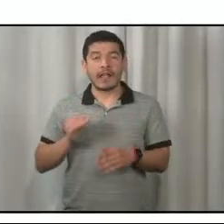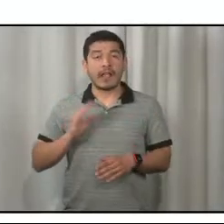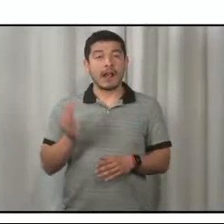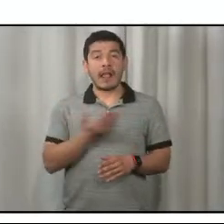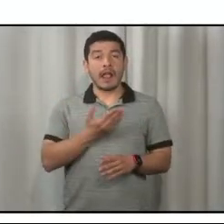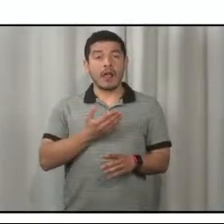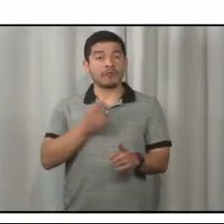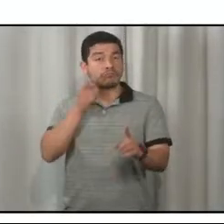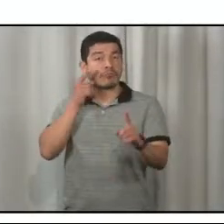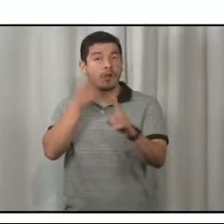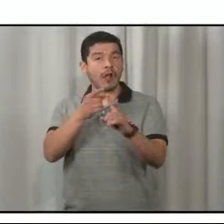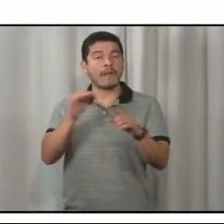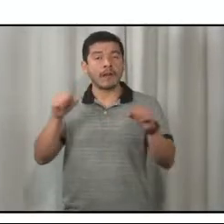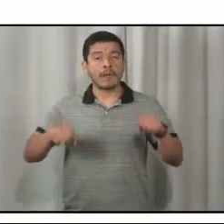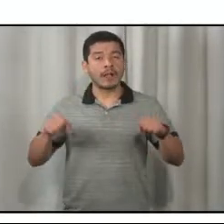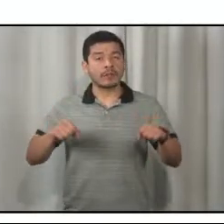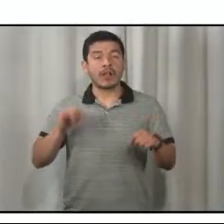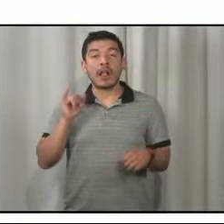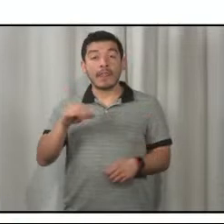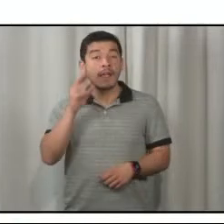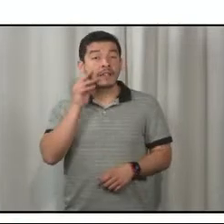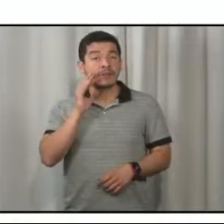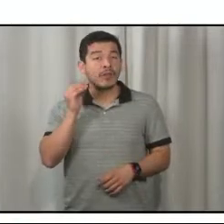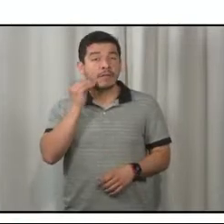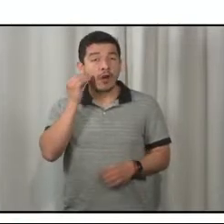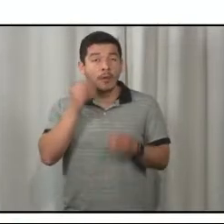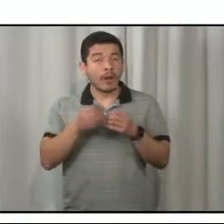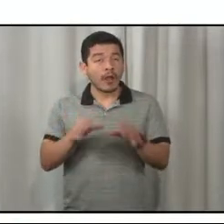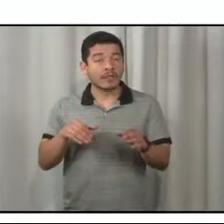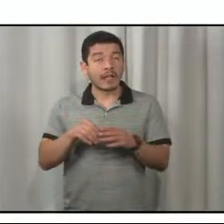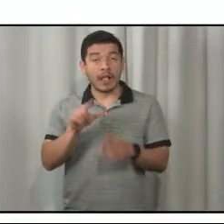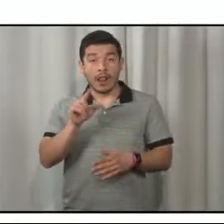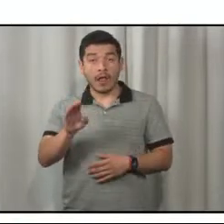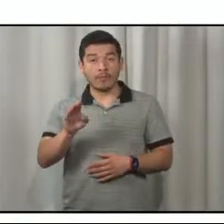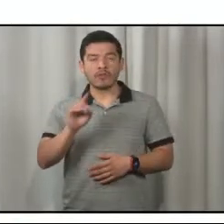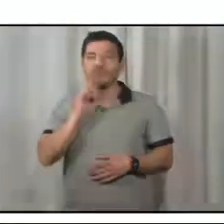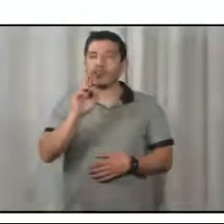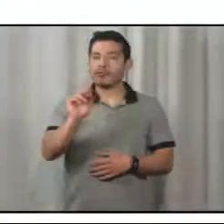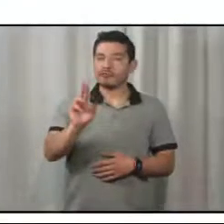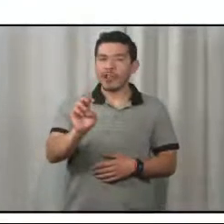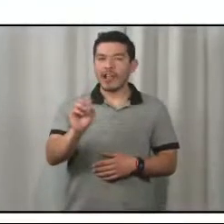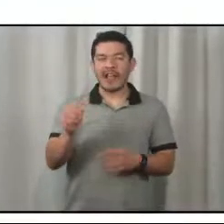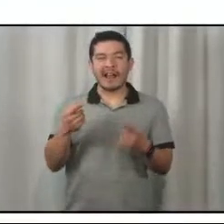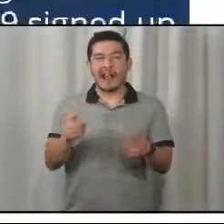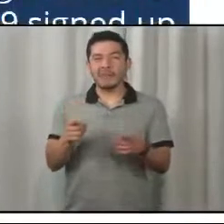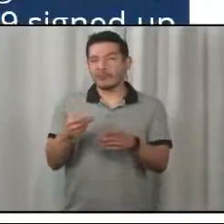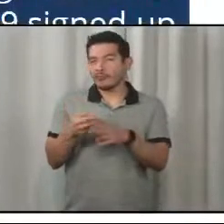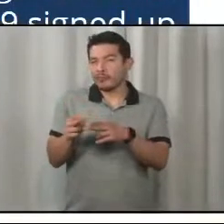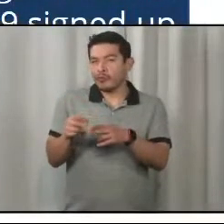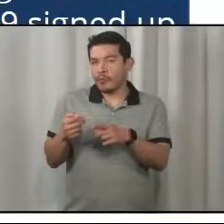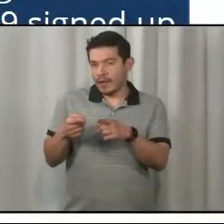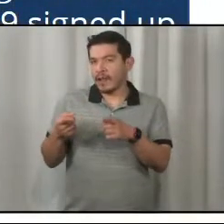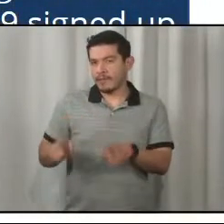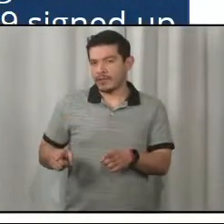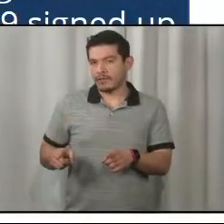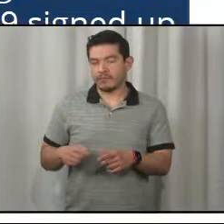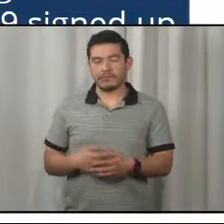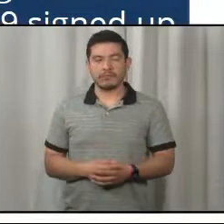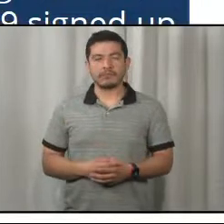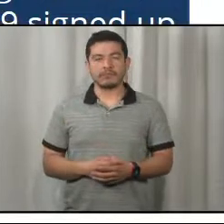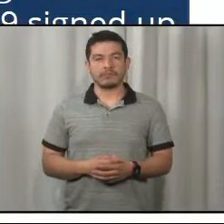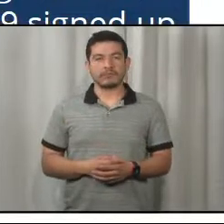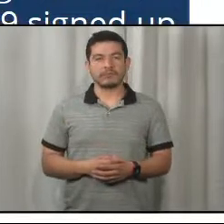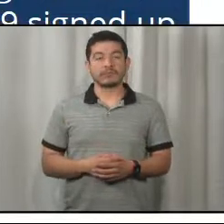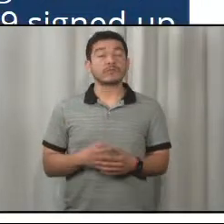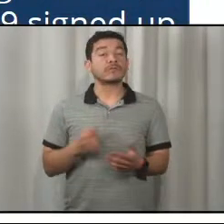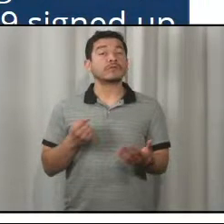of possibility is that the experience of homelessness in Long Beach is rare and it's brief when it occurs. So the mayor